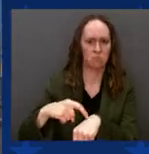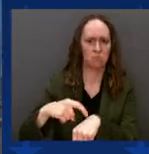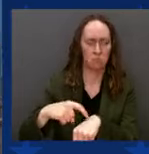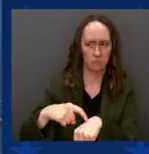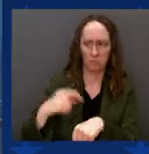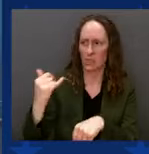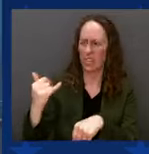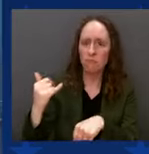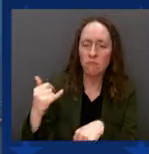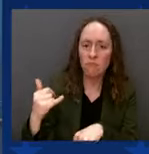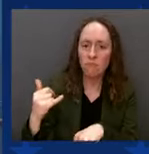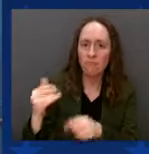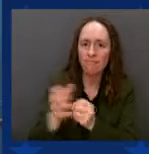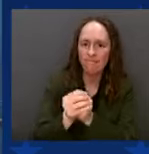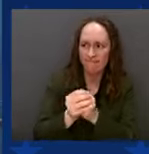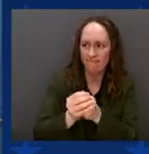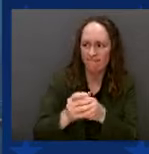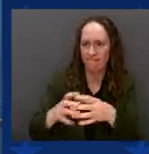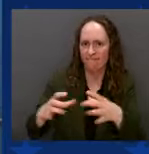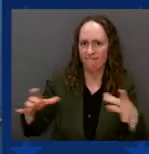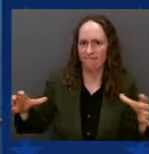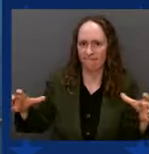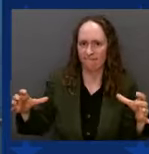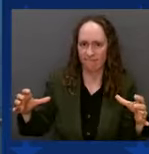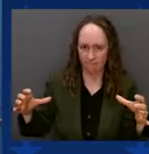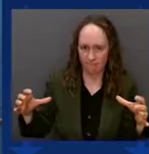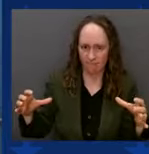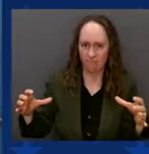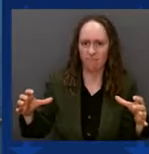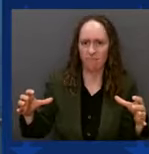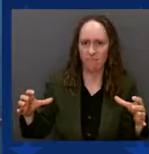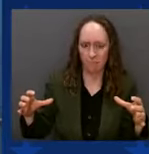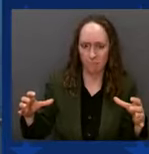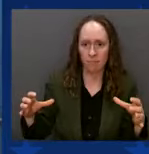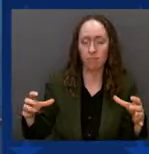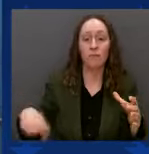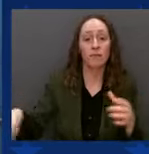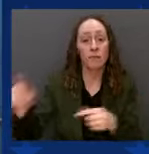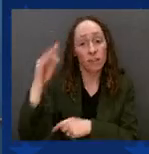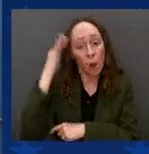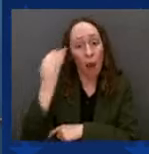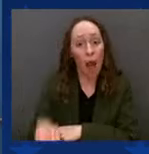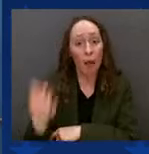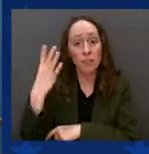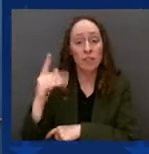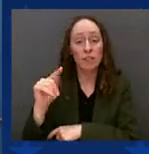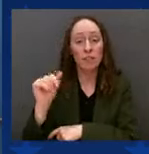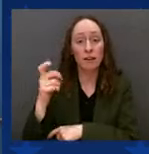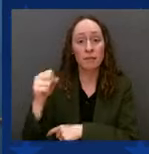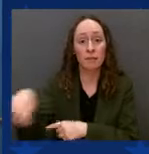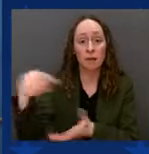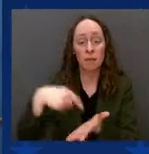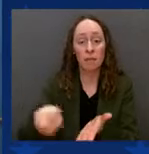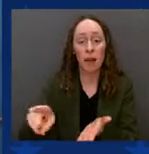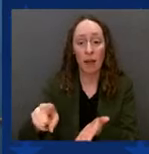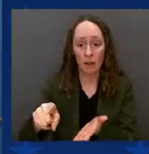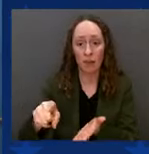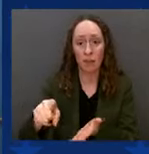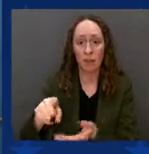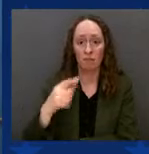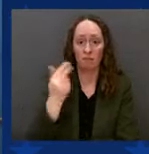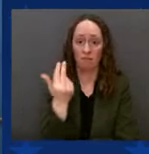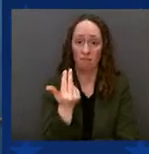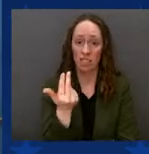No billionaire should be paying a lower tax than somebody working as a school teacher